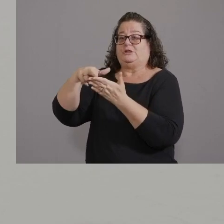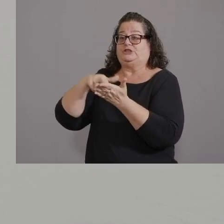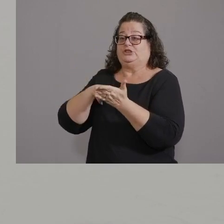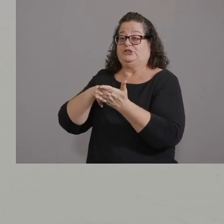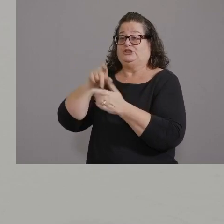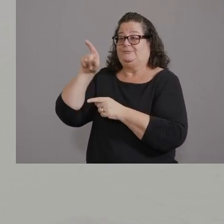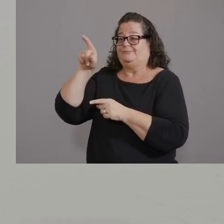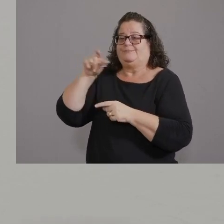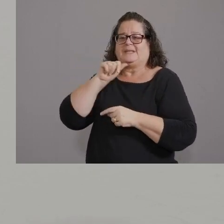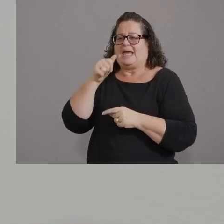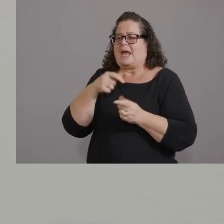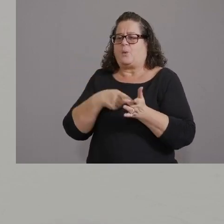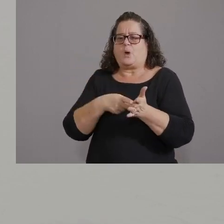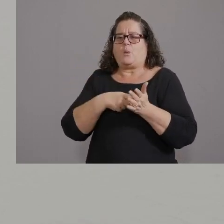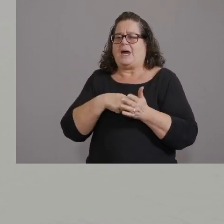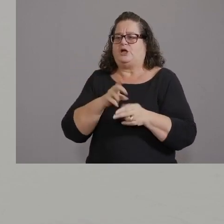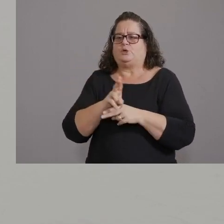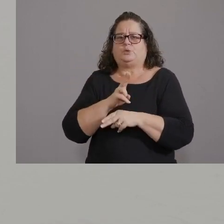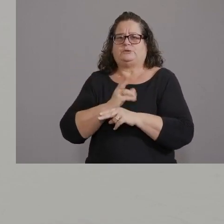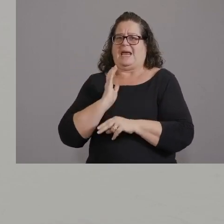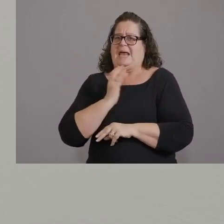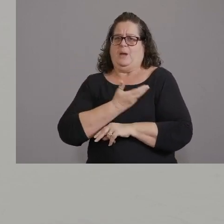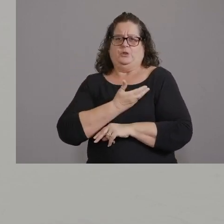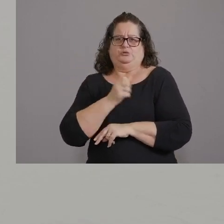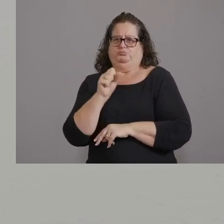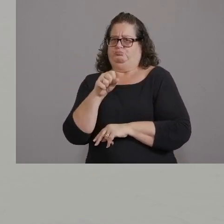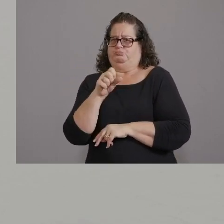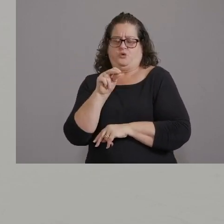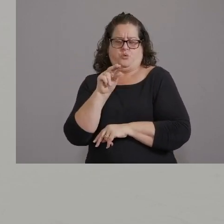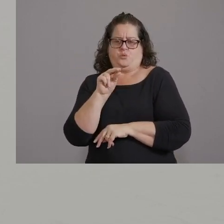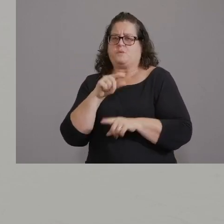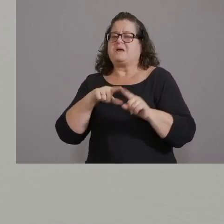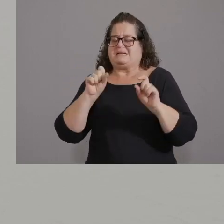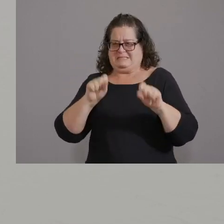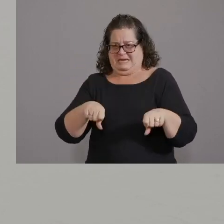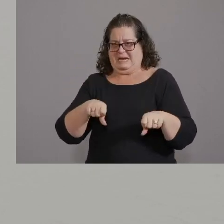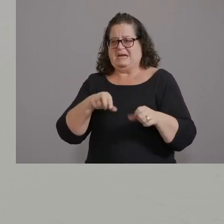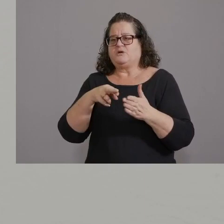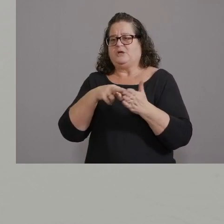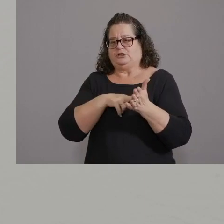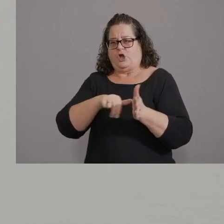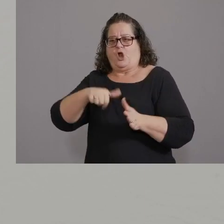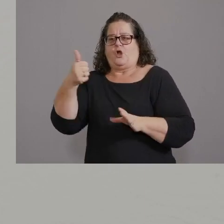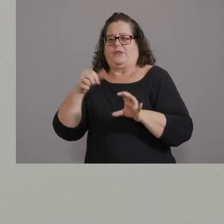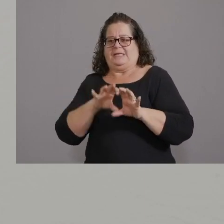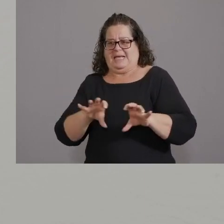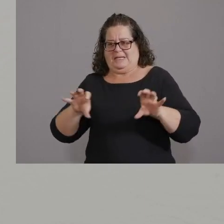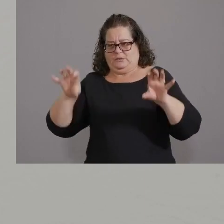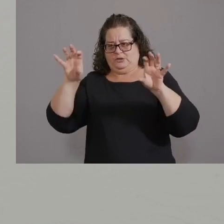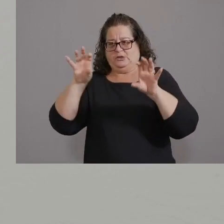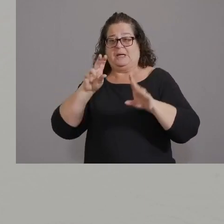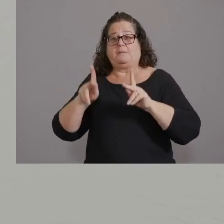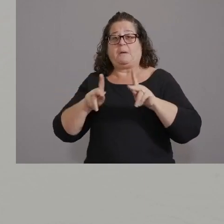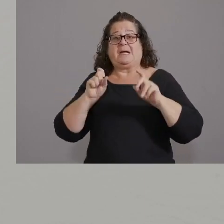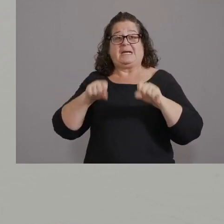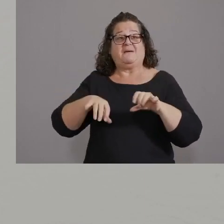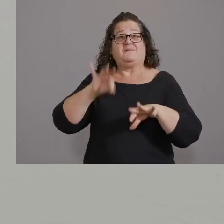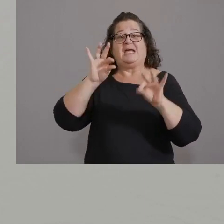requirement to use. So yes, people may be able to go in and identify different appointments that may